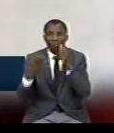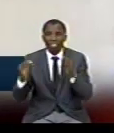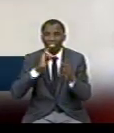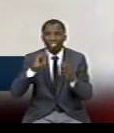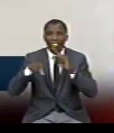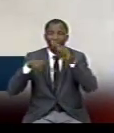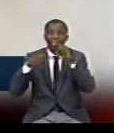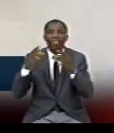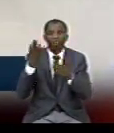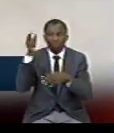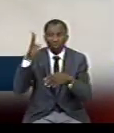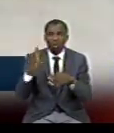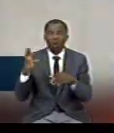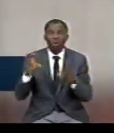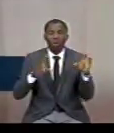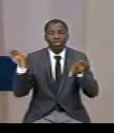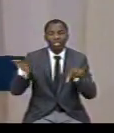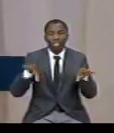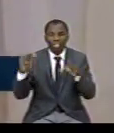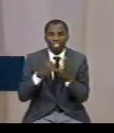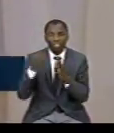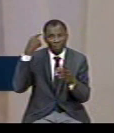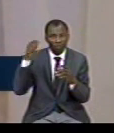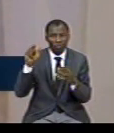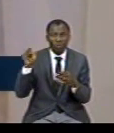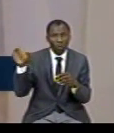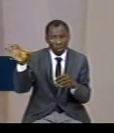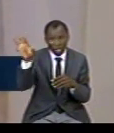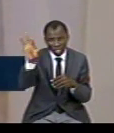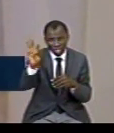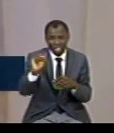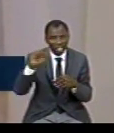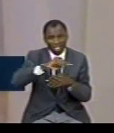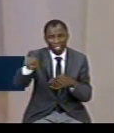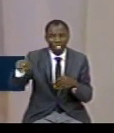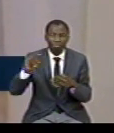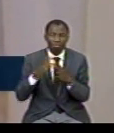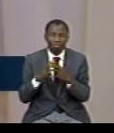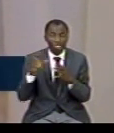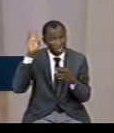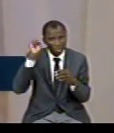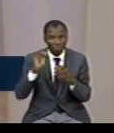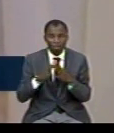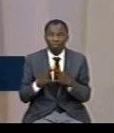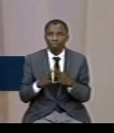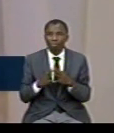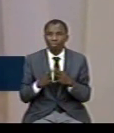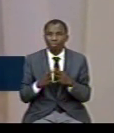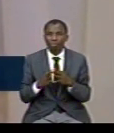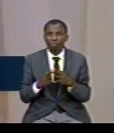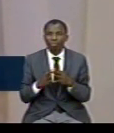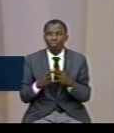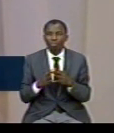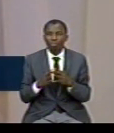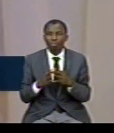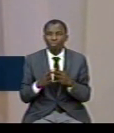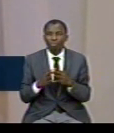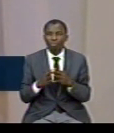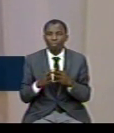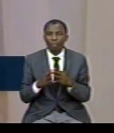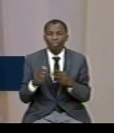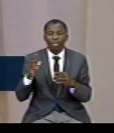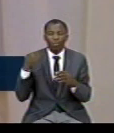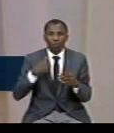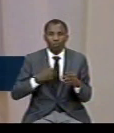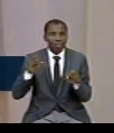And everything God did it for me. Praise the Lord. And you see it, indeed, he is healed. And we'll bring you this also from